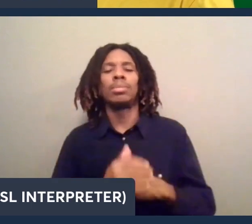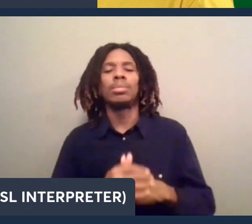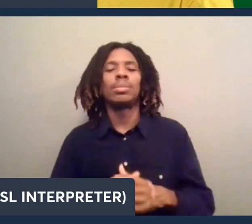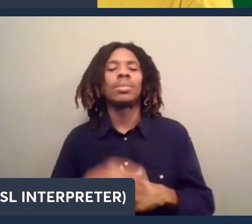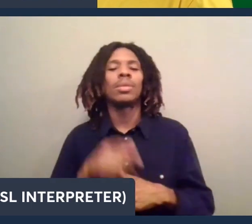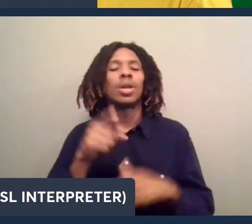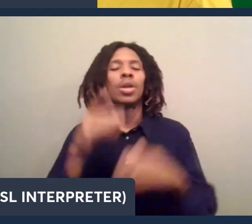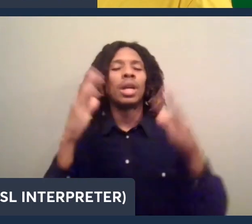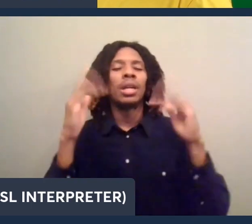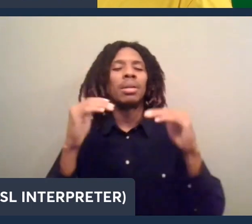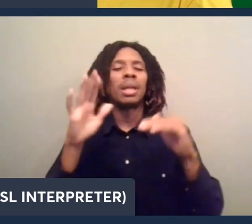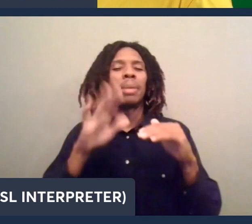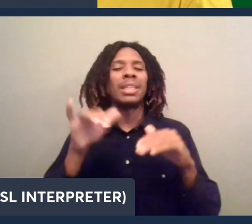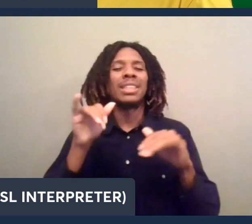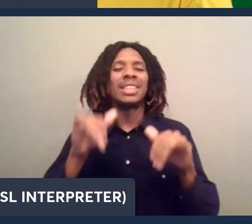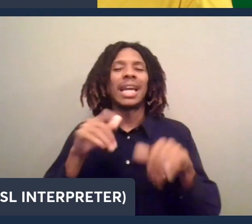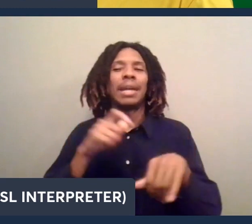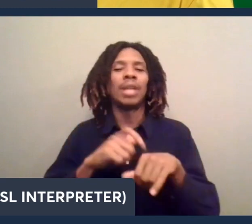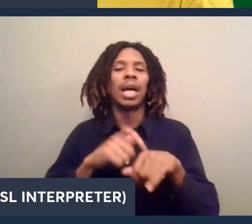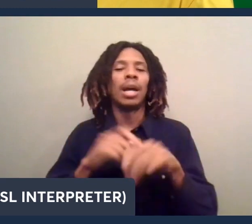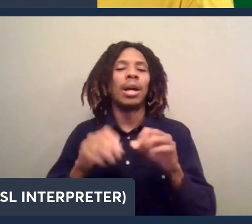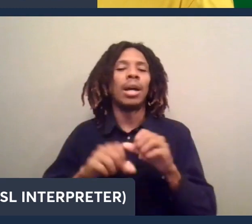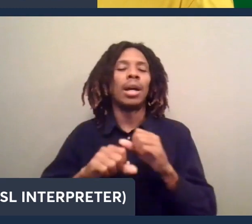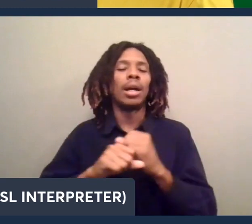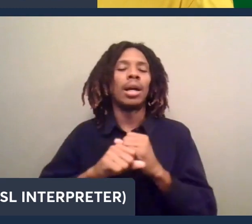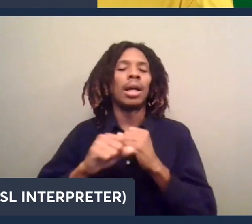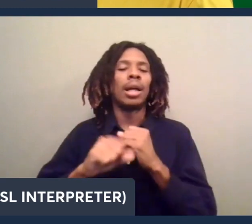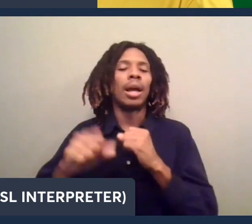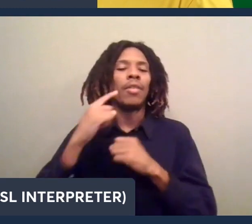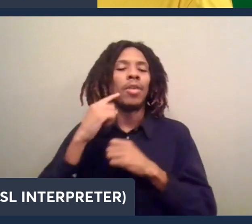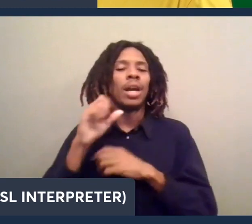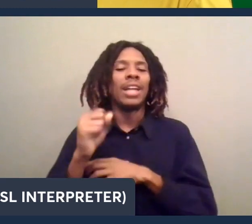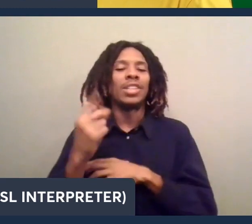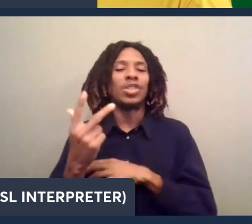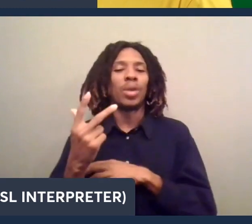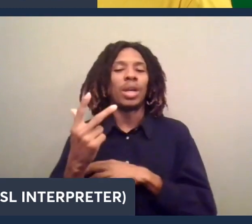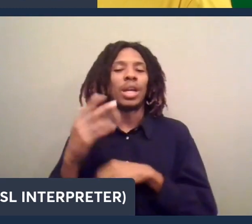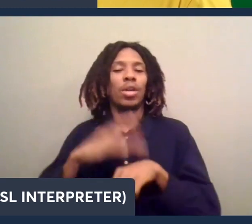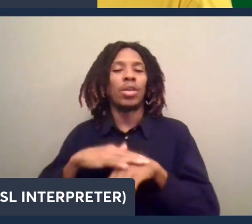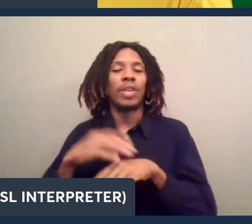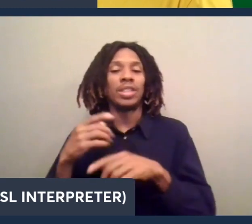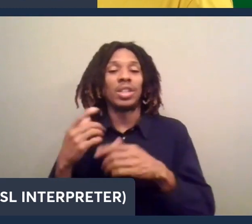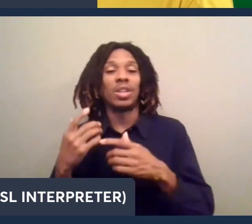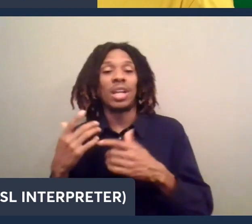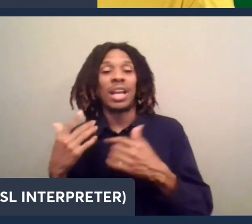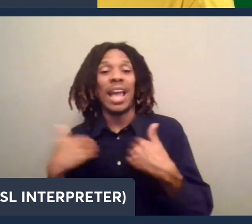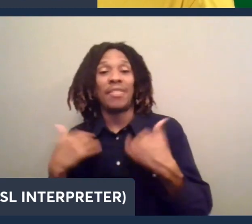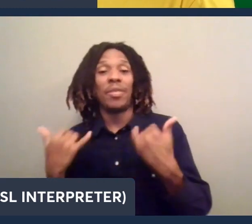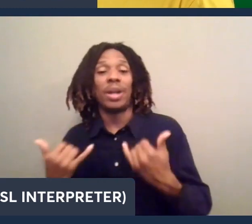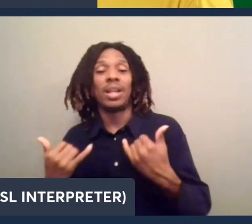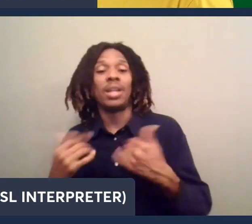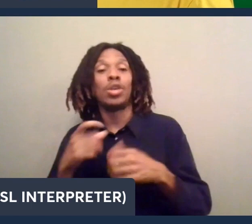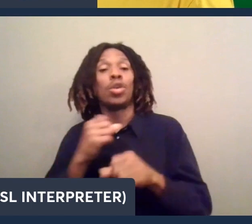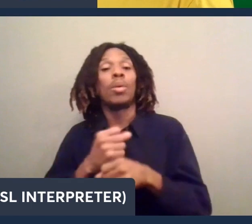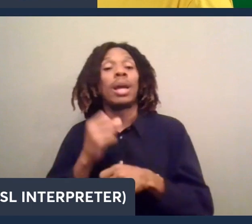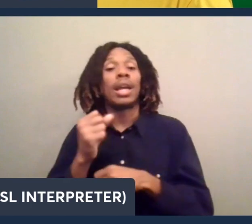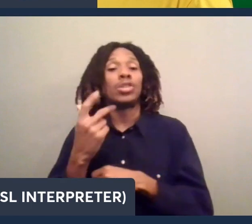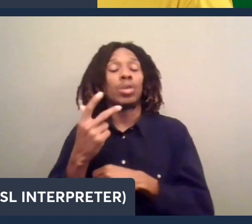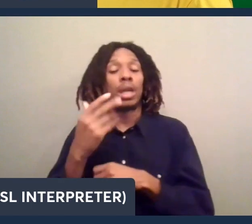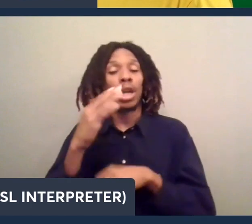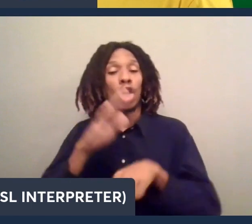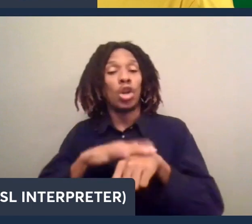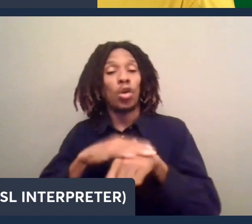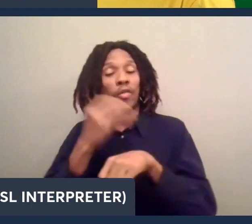the same latency that you see in S3 event notifications today. So when you create an S3 event notification that, you know, ends